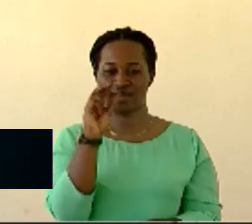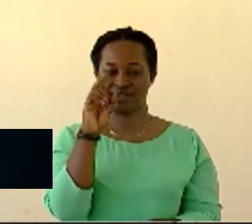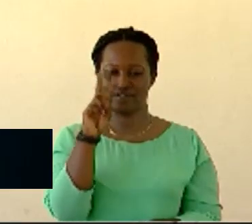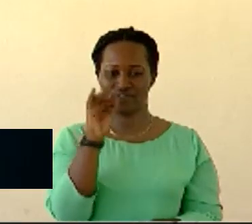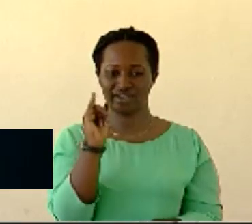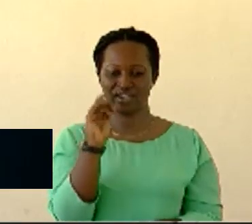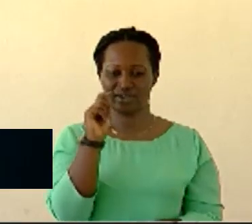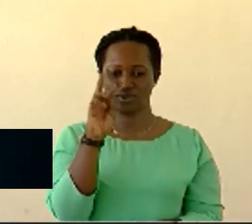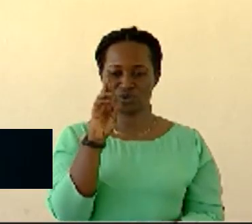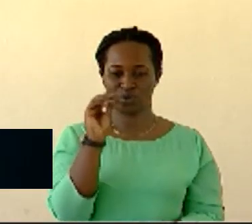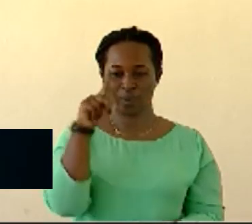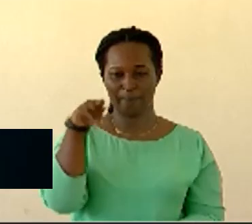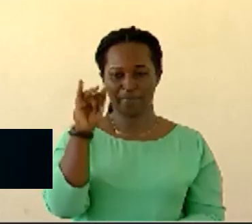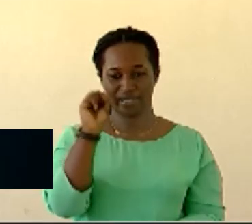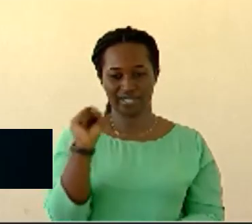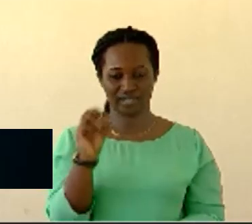phototropism.